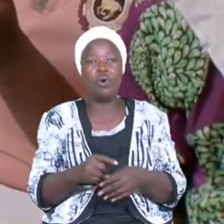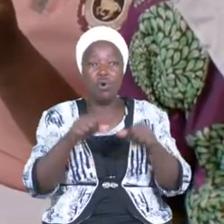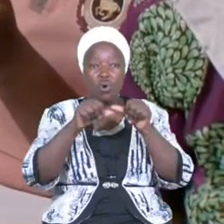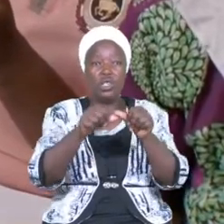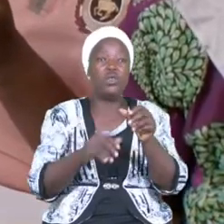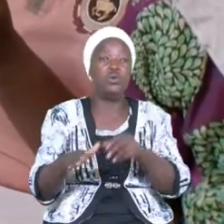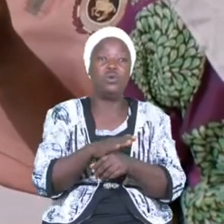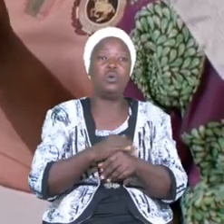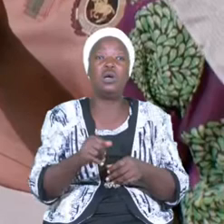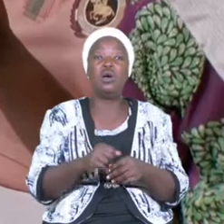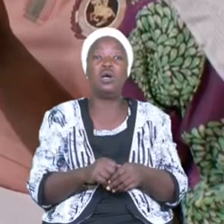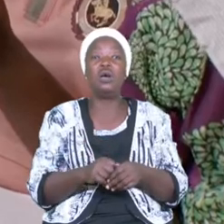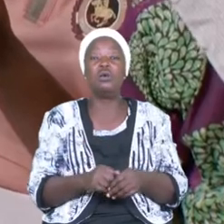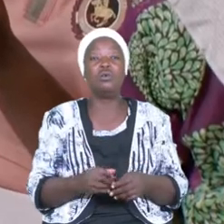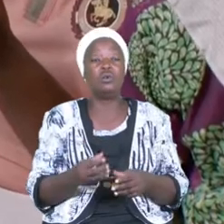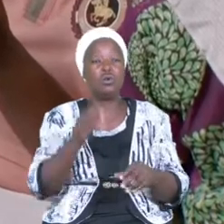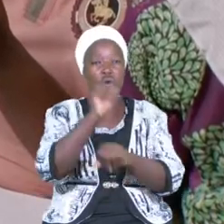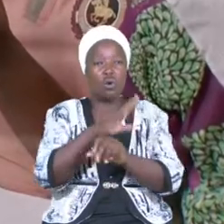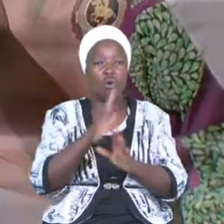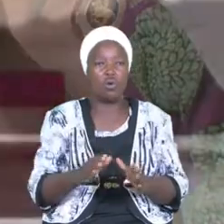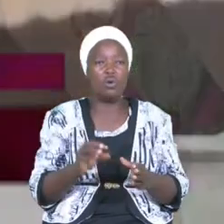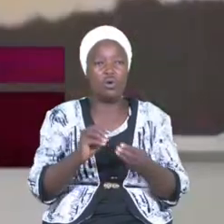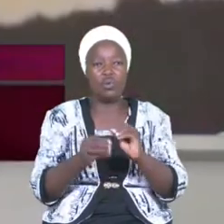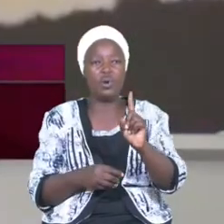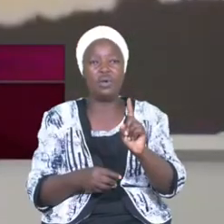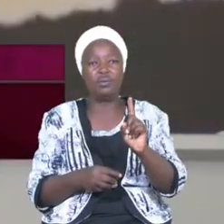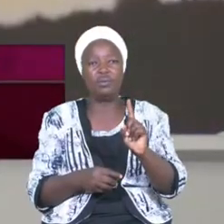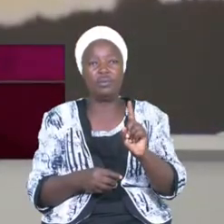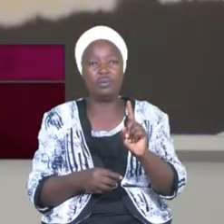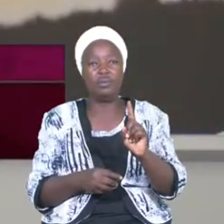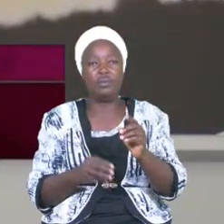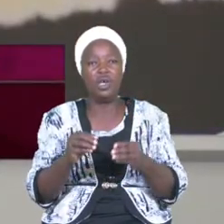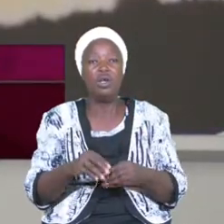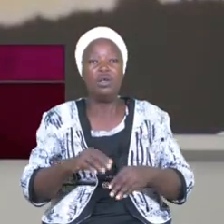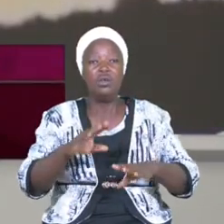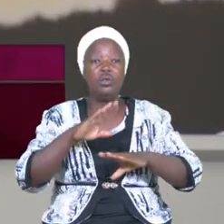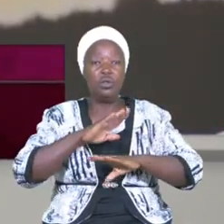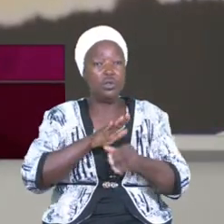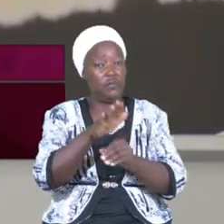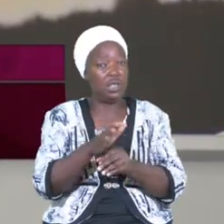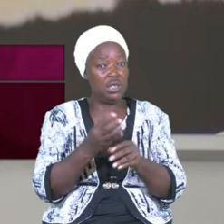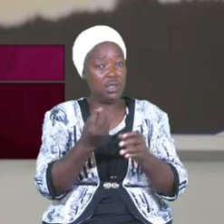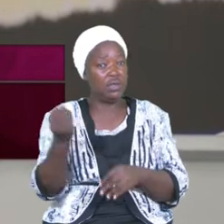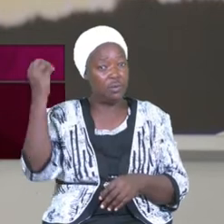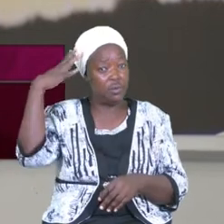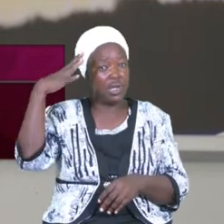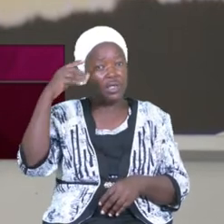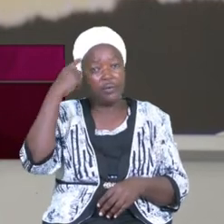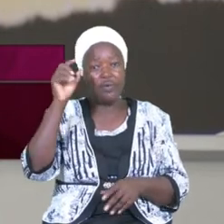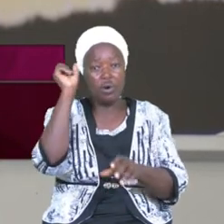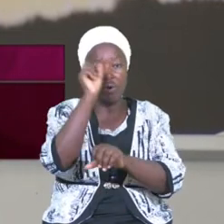number one. Number one, sufficient grace for overcoming